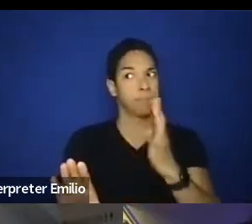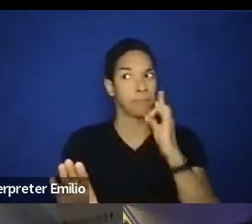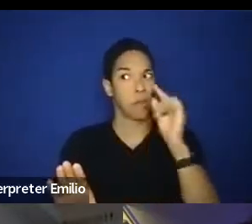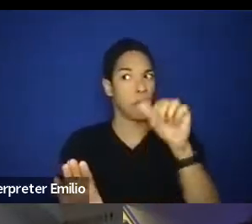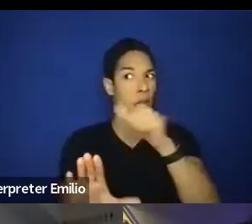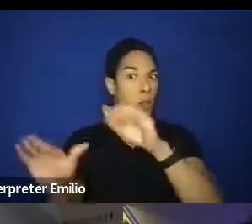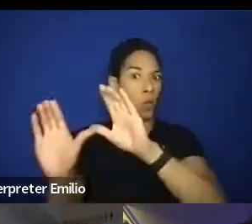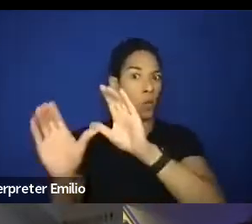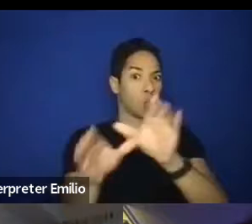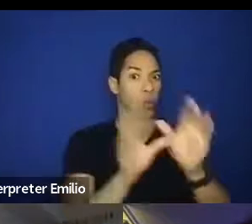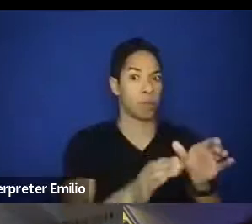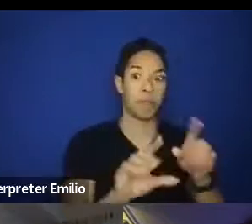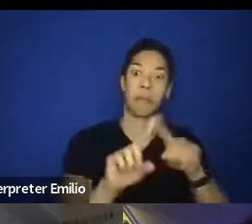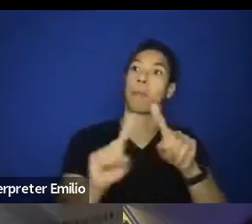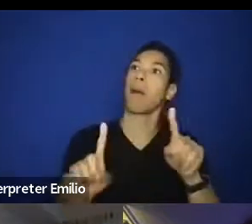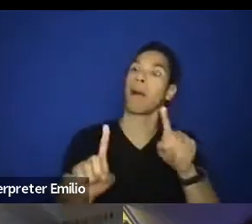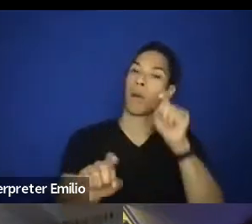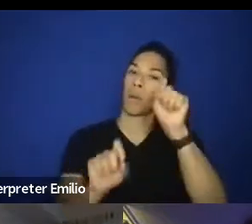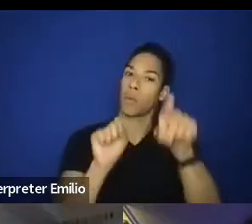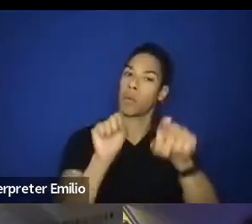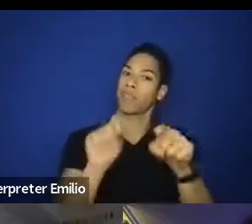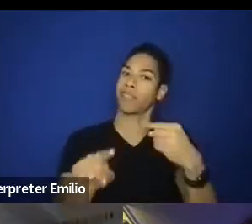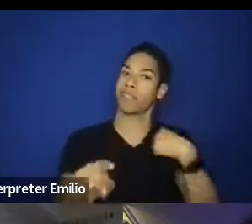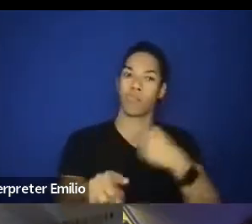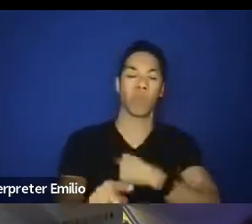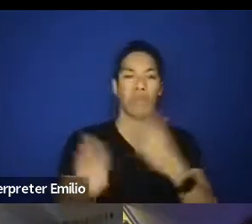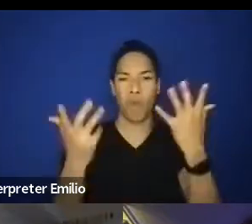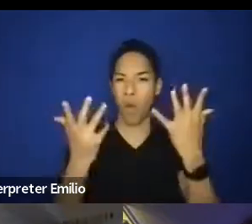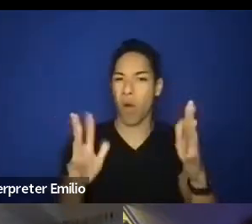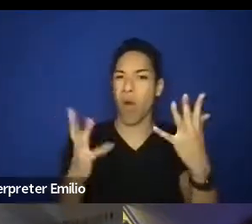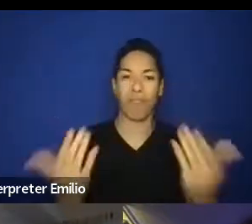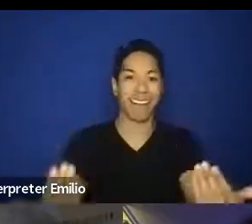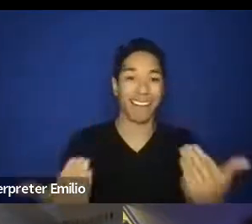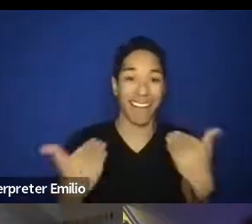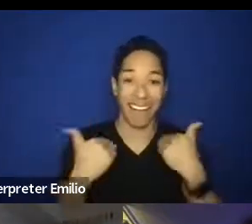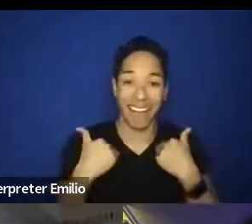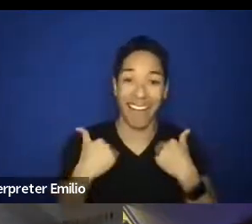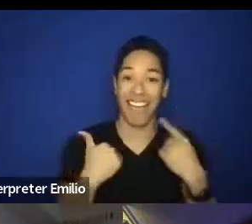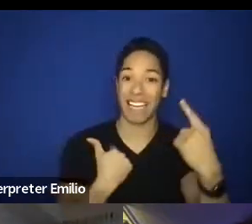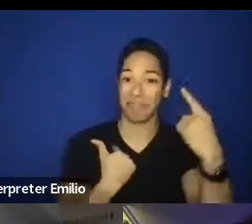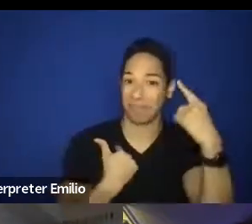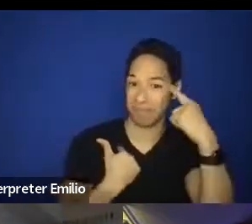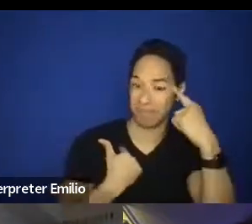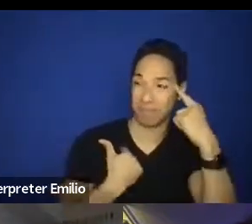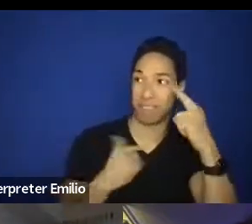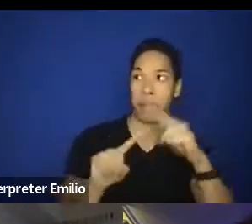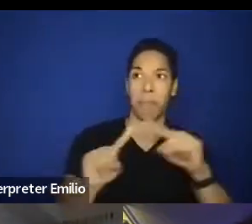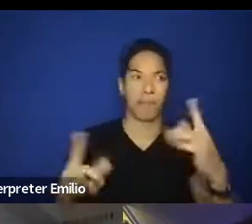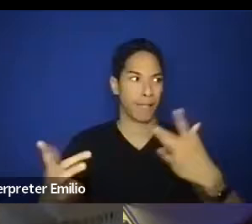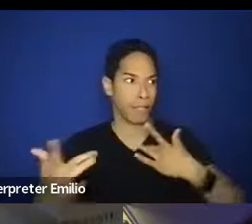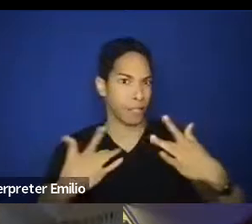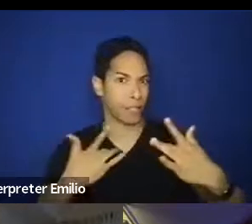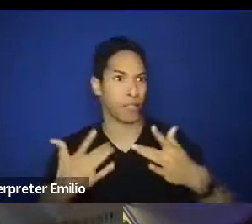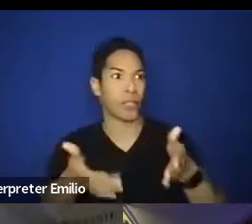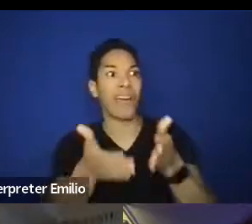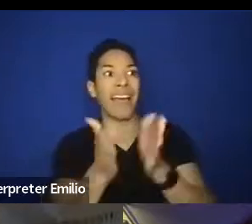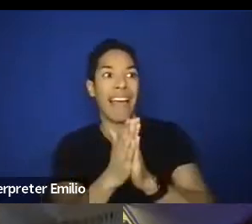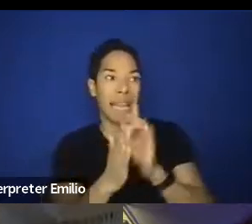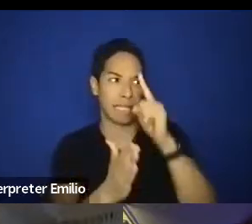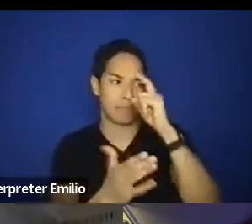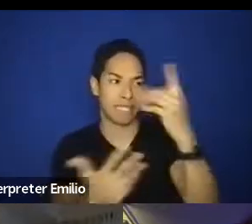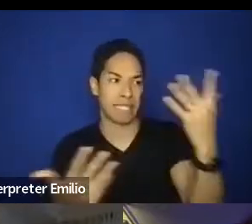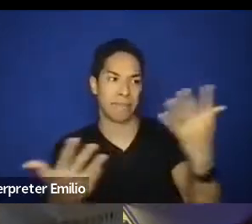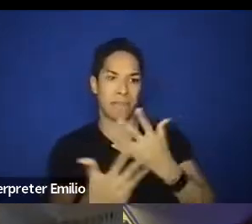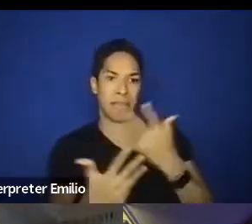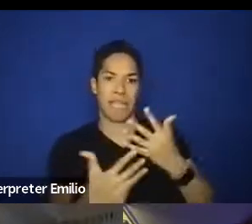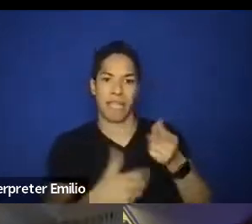here, but like questions we have had in our head, but we are concerned to ask because we are scared we're going to